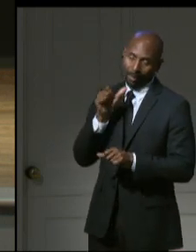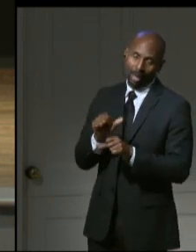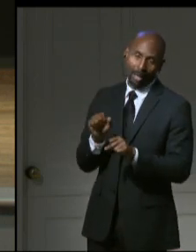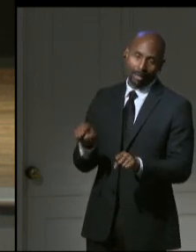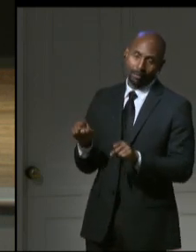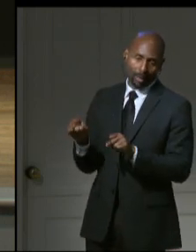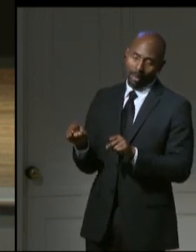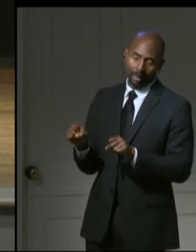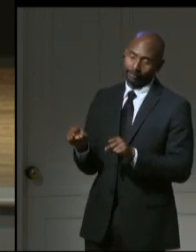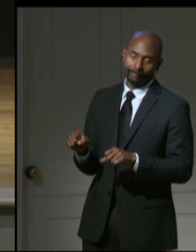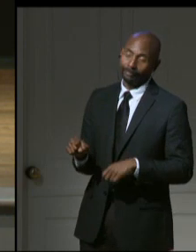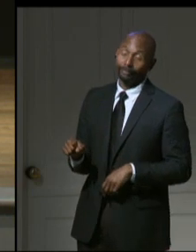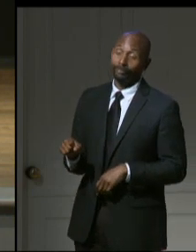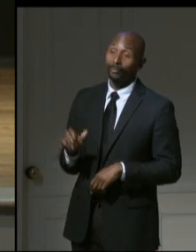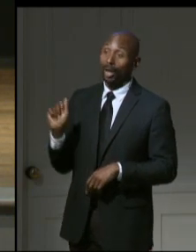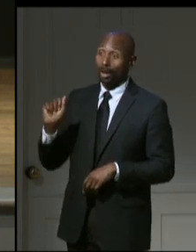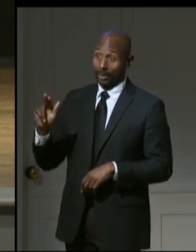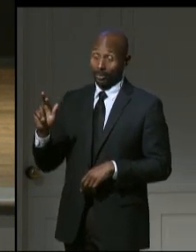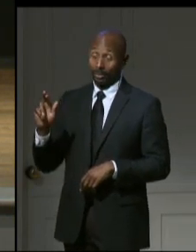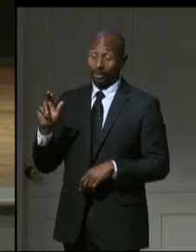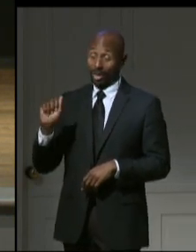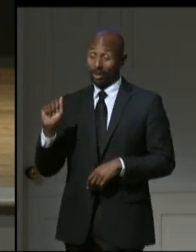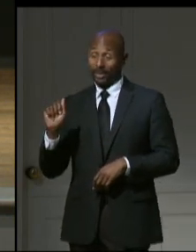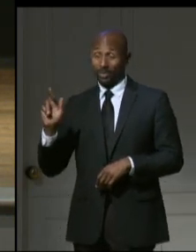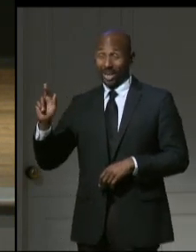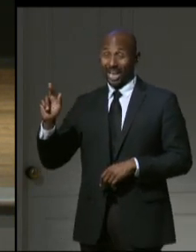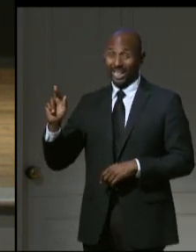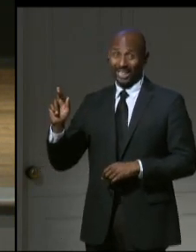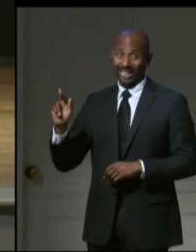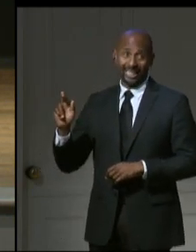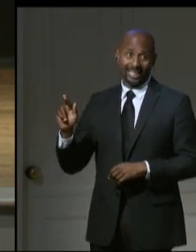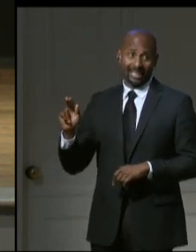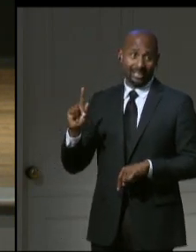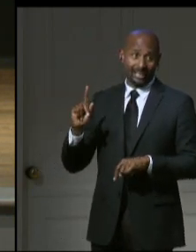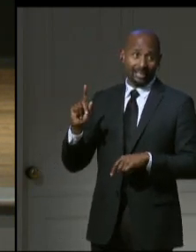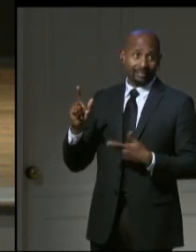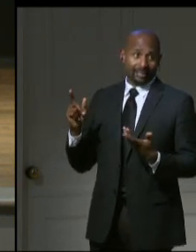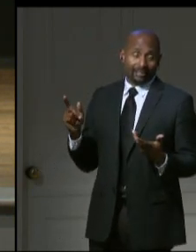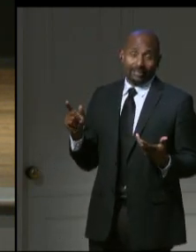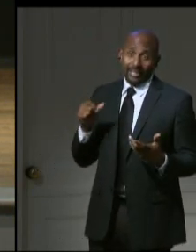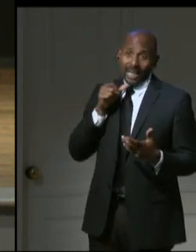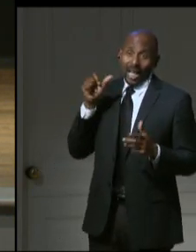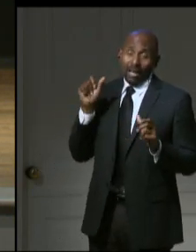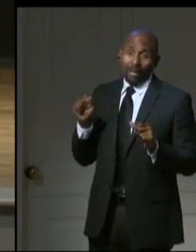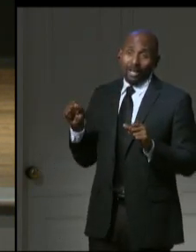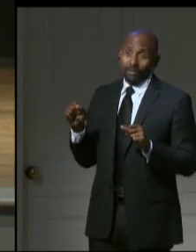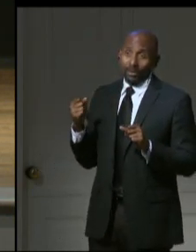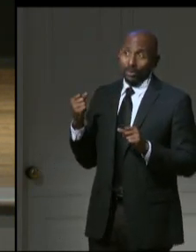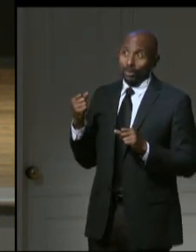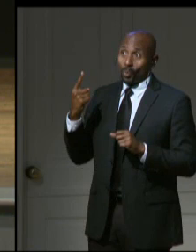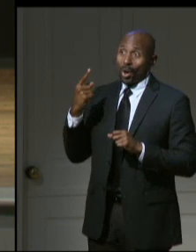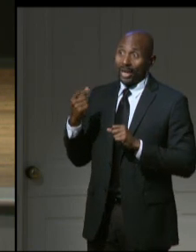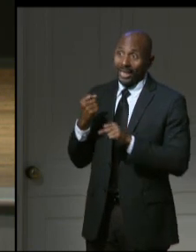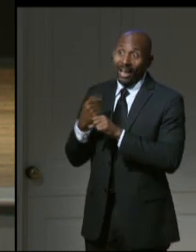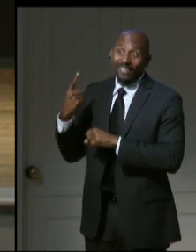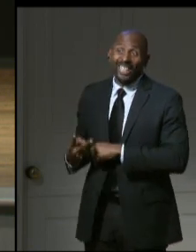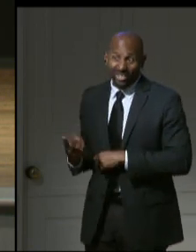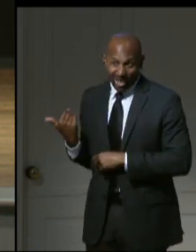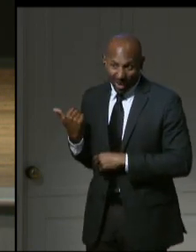Well, augmented reality was not doable maybe a year and a half ago